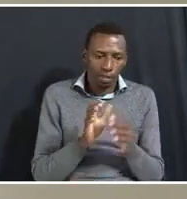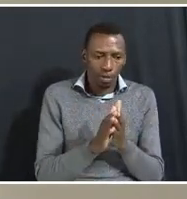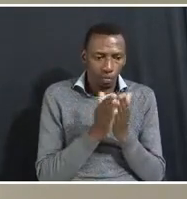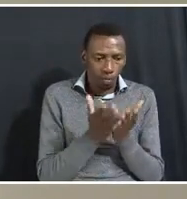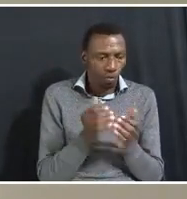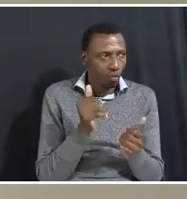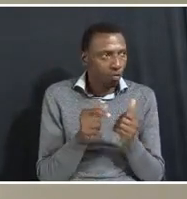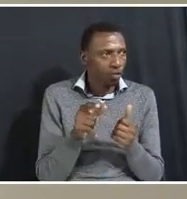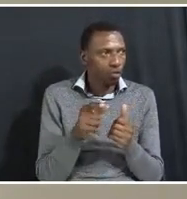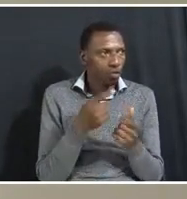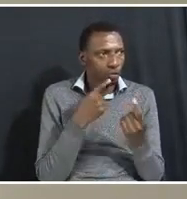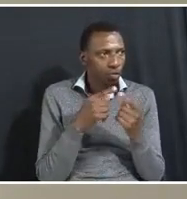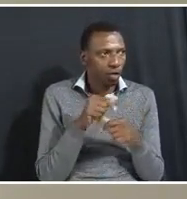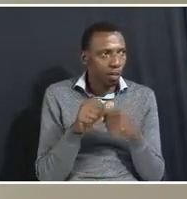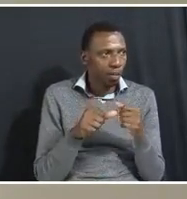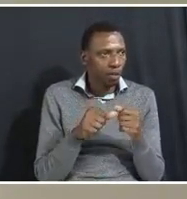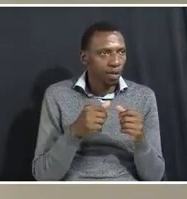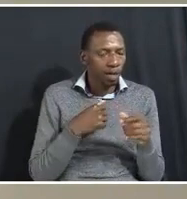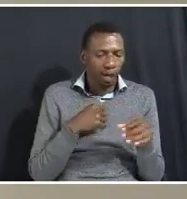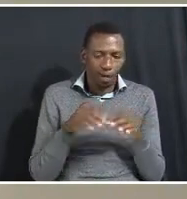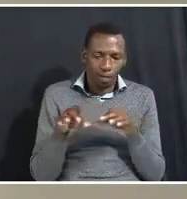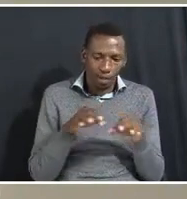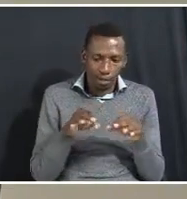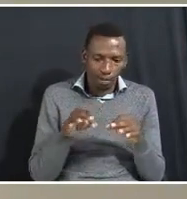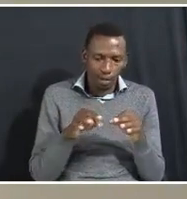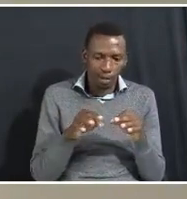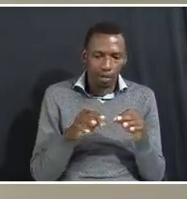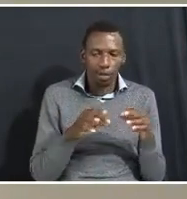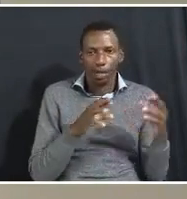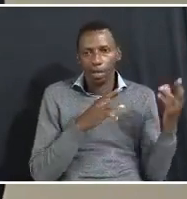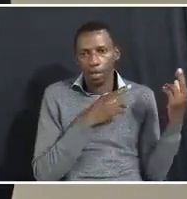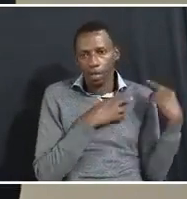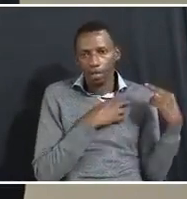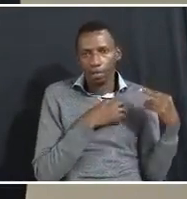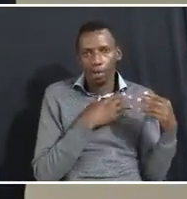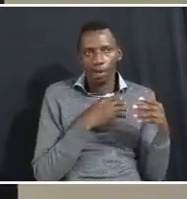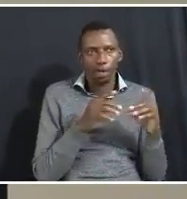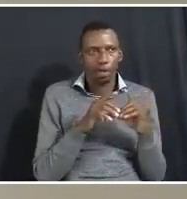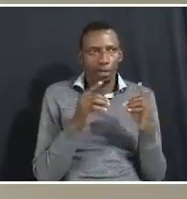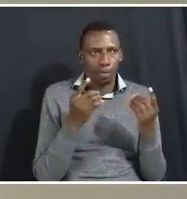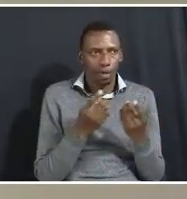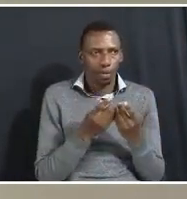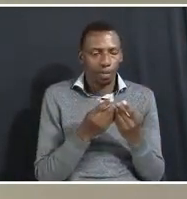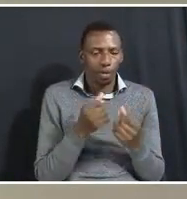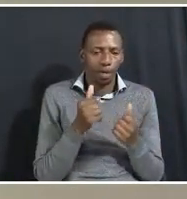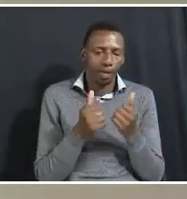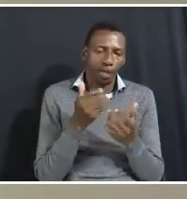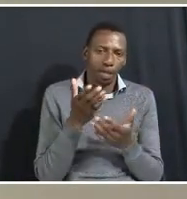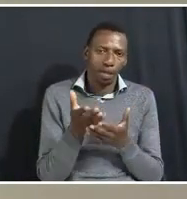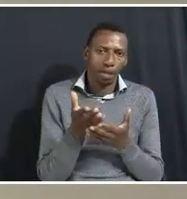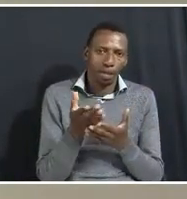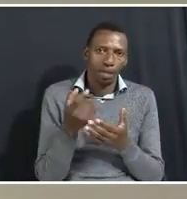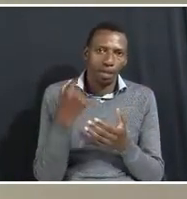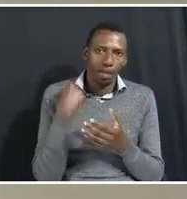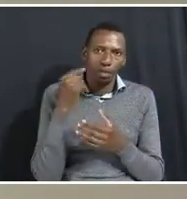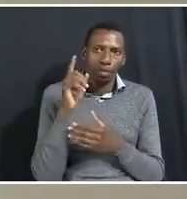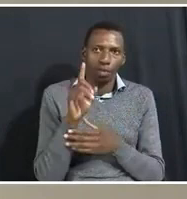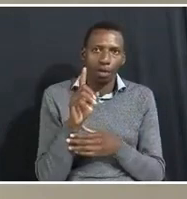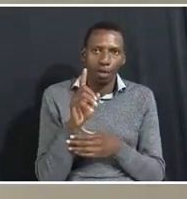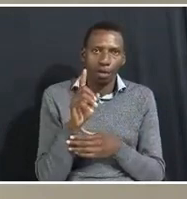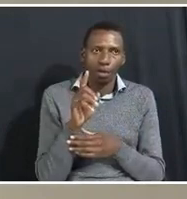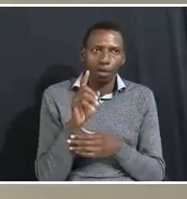to has explained the roles and the departments within the deaconate ministry. One of it